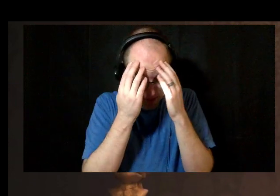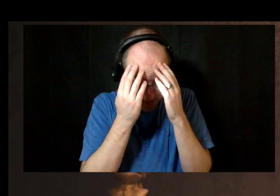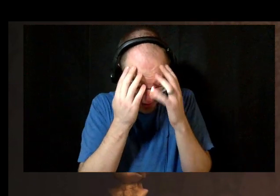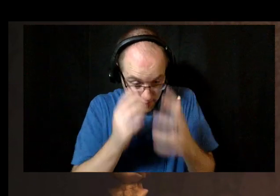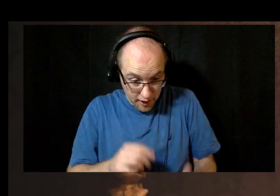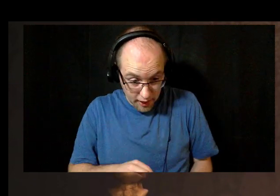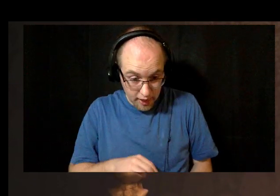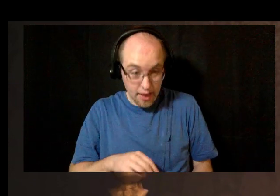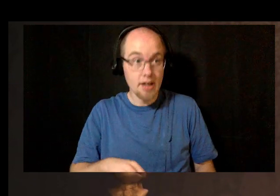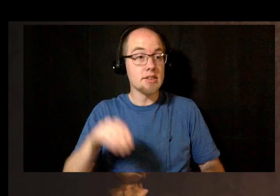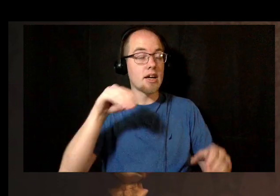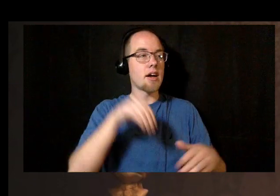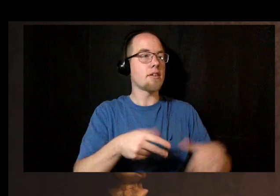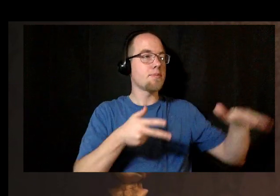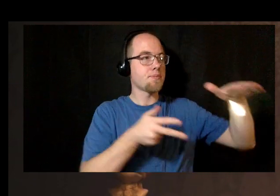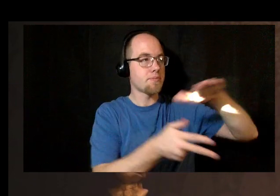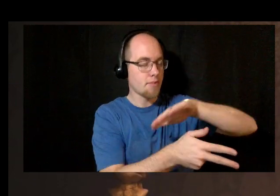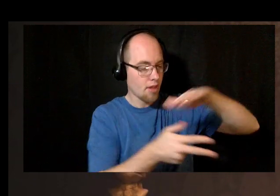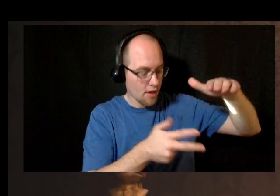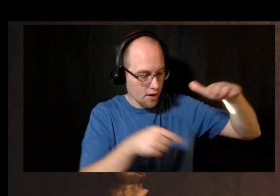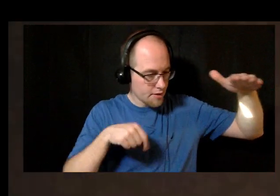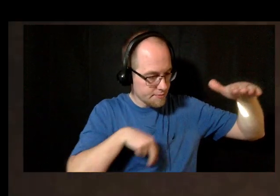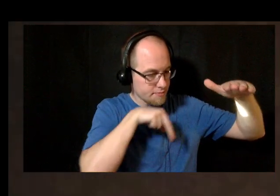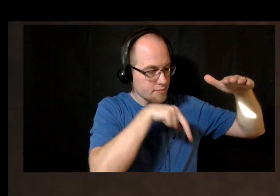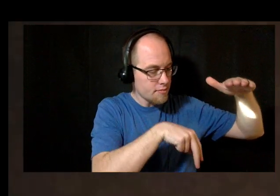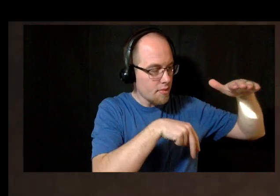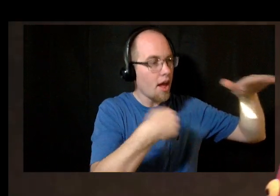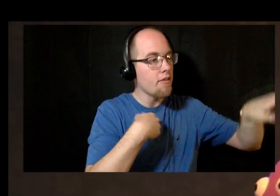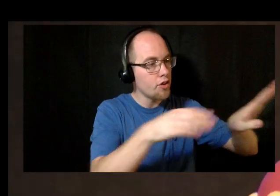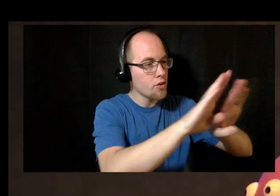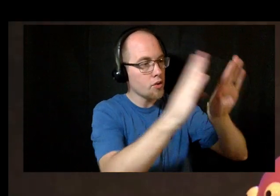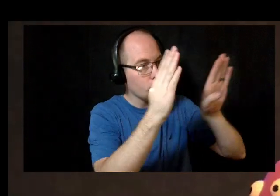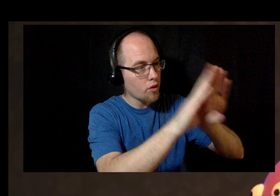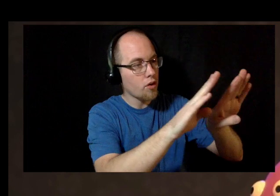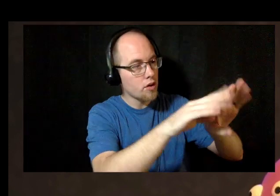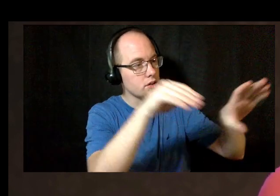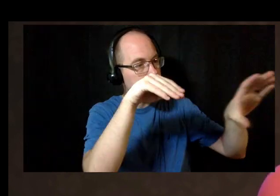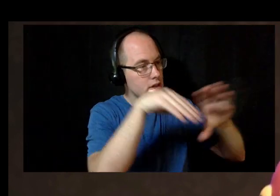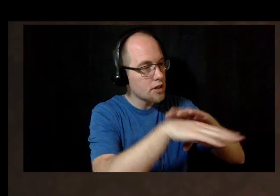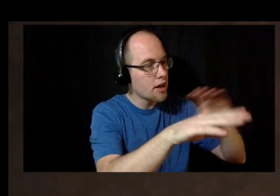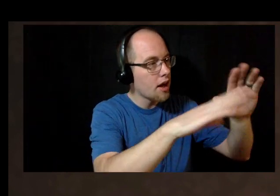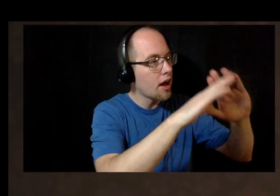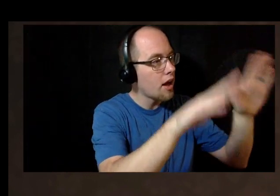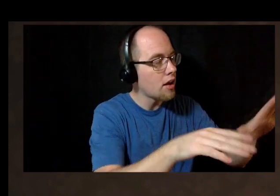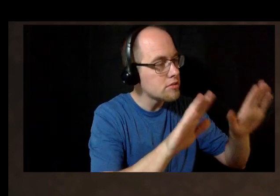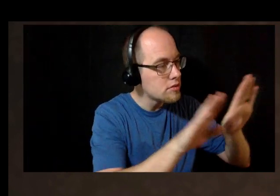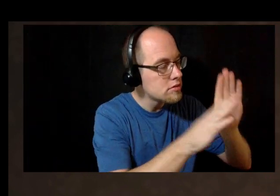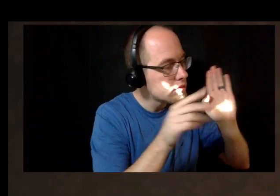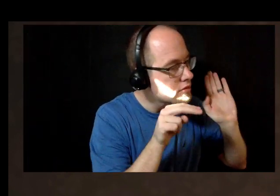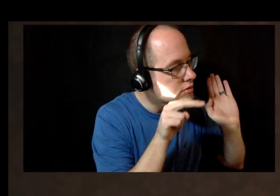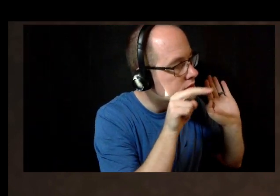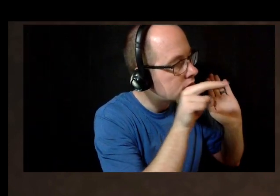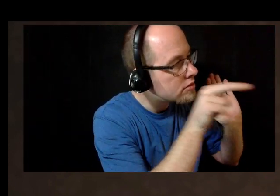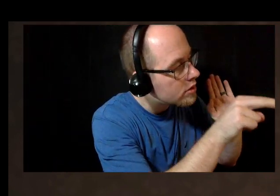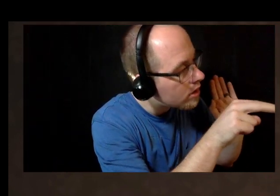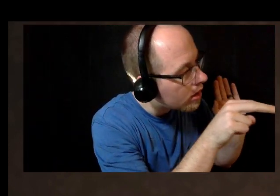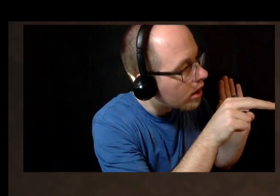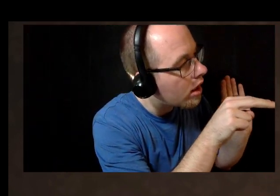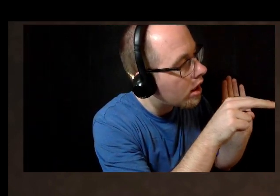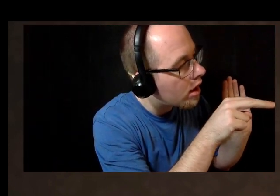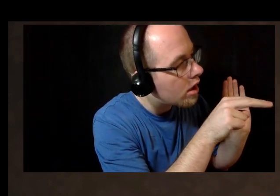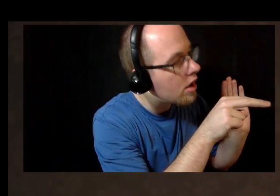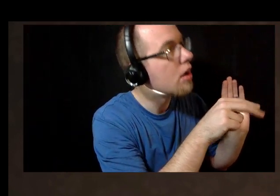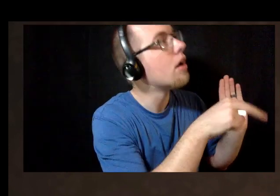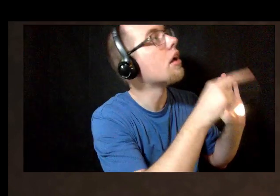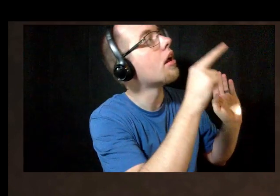in the garage, and there's like an adjoining door in the garage that leads into the house. I can see in through the door into the house,